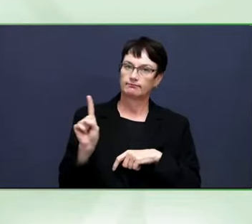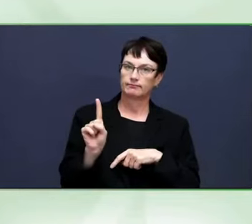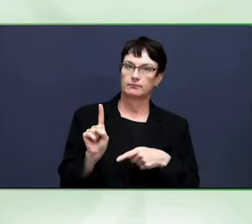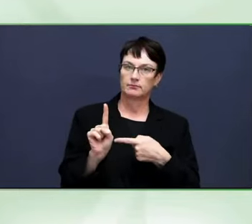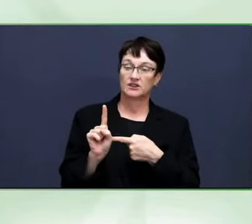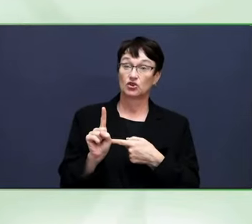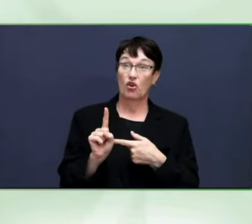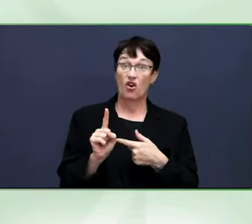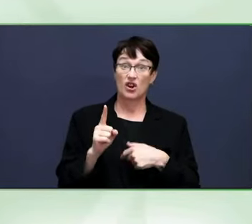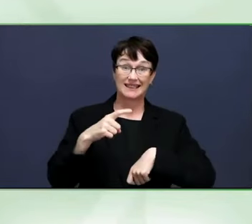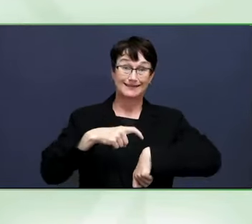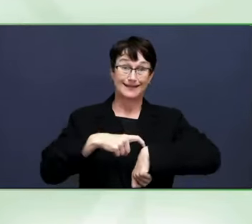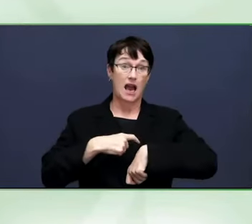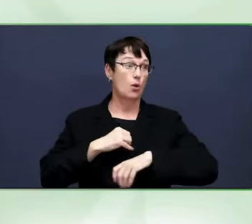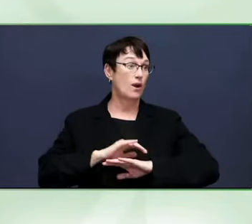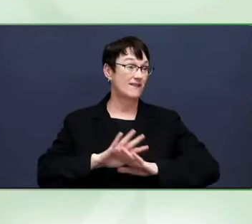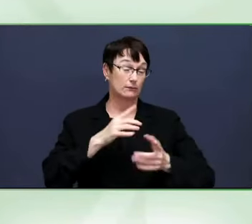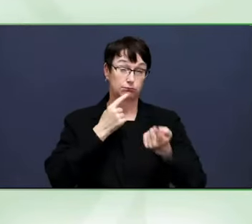session something like